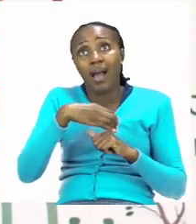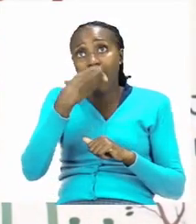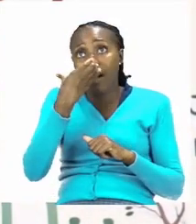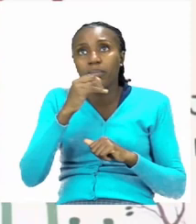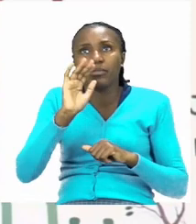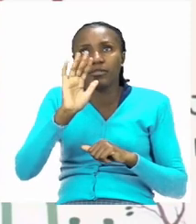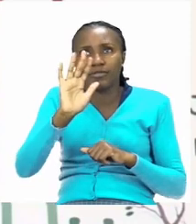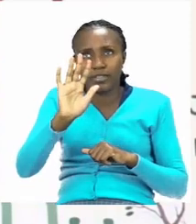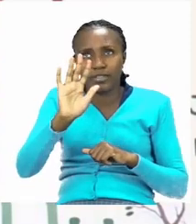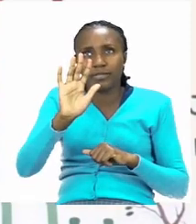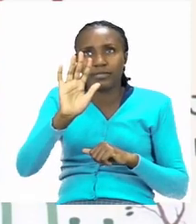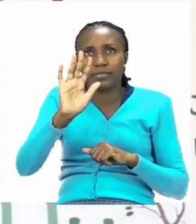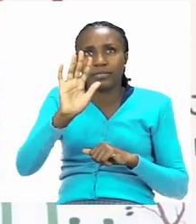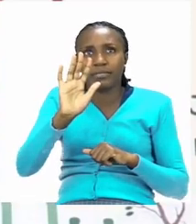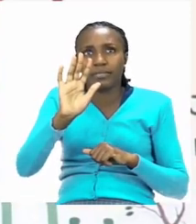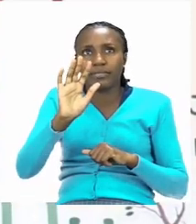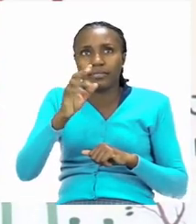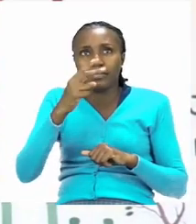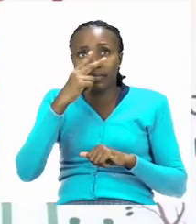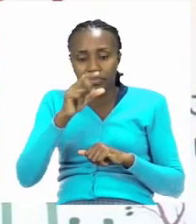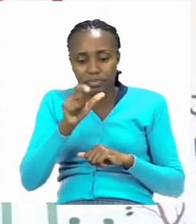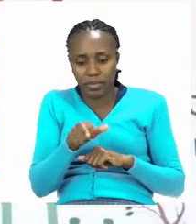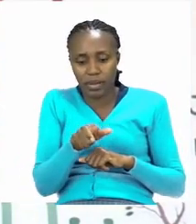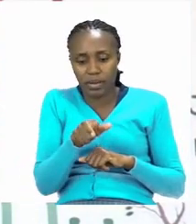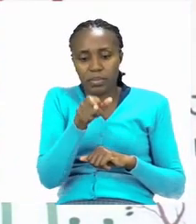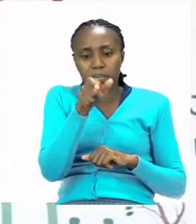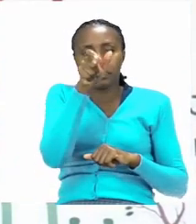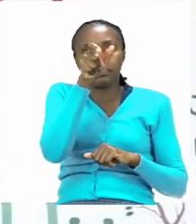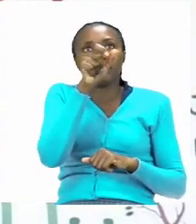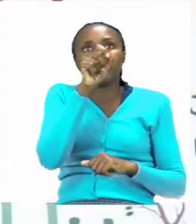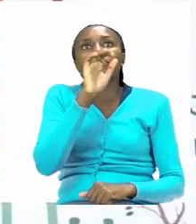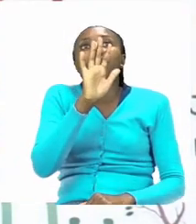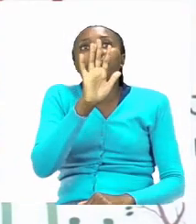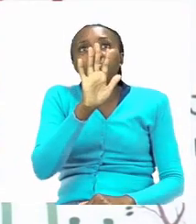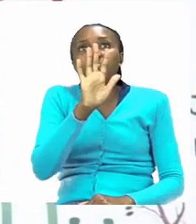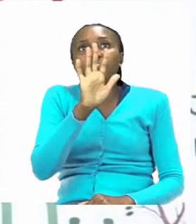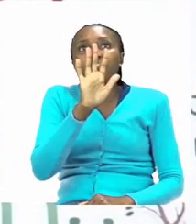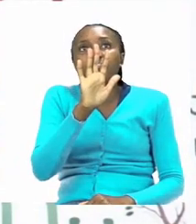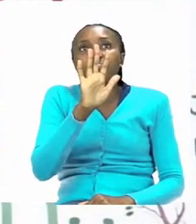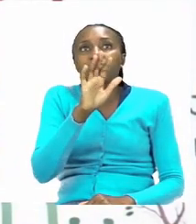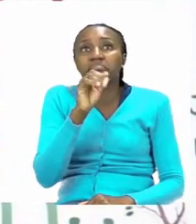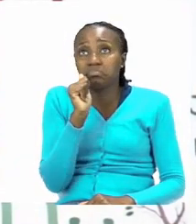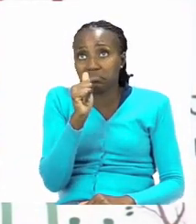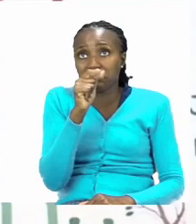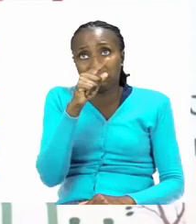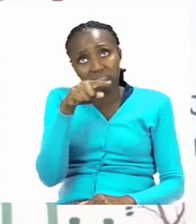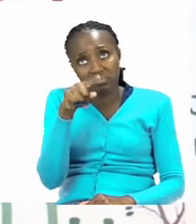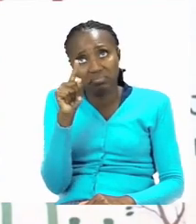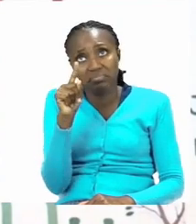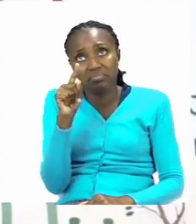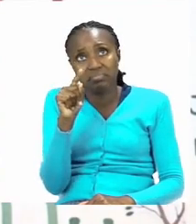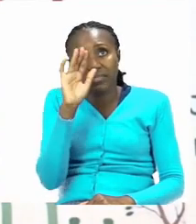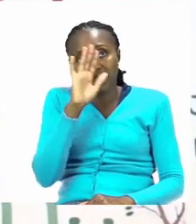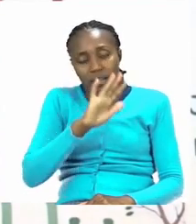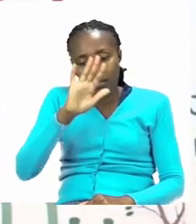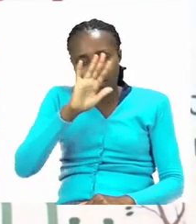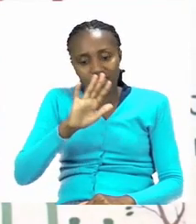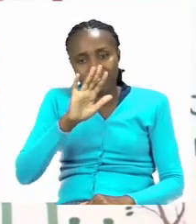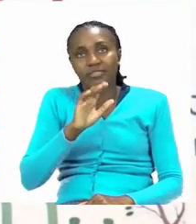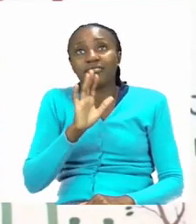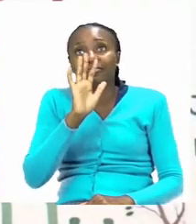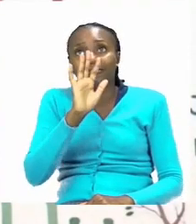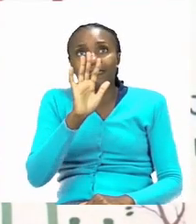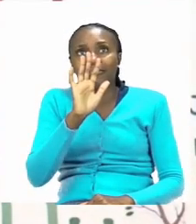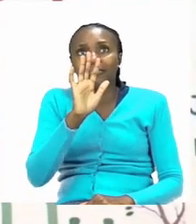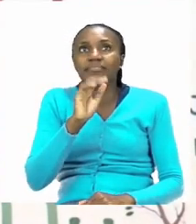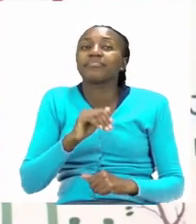apples. So, on my bar graph, I went to the number 5, and then I colored going all the way